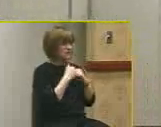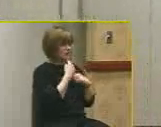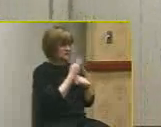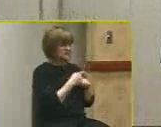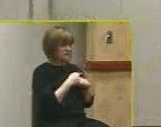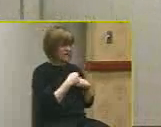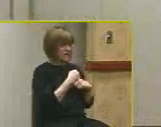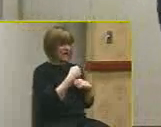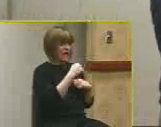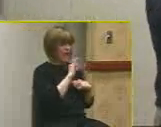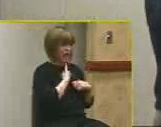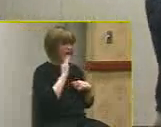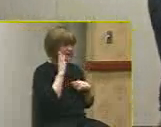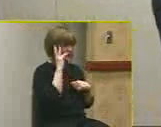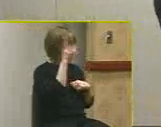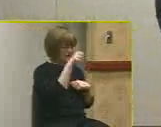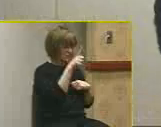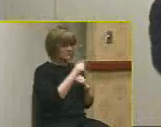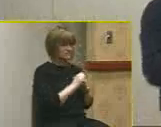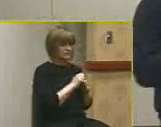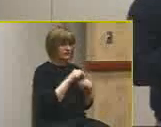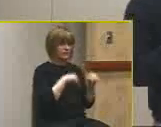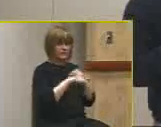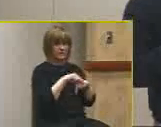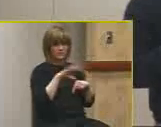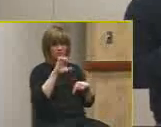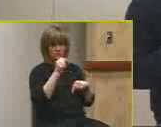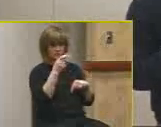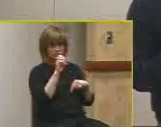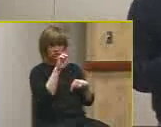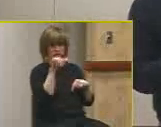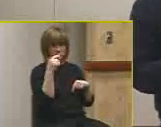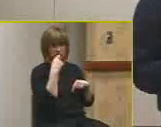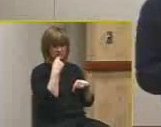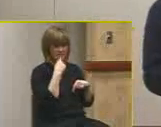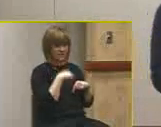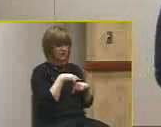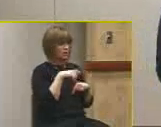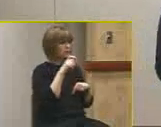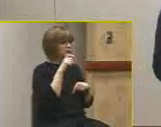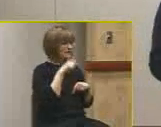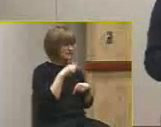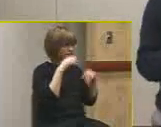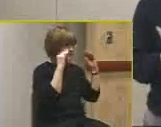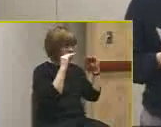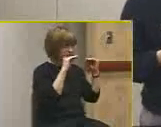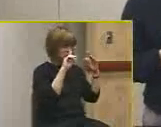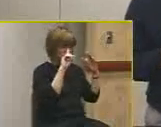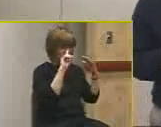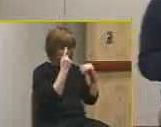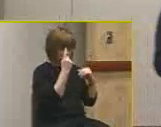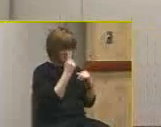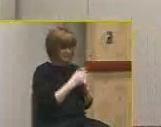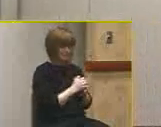This is, let's go back to what Sherry said. What do we need to teach him first?